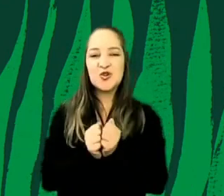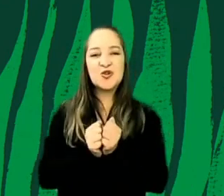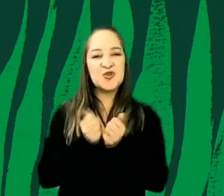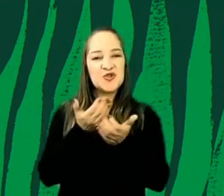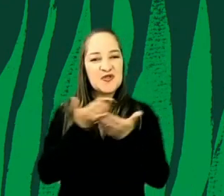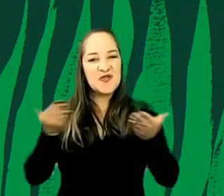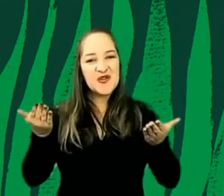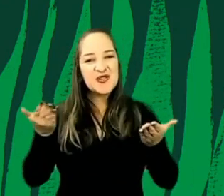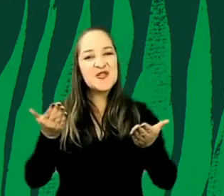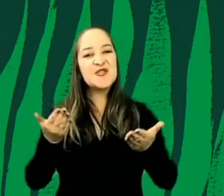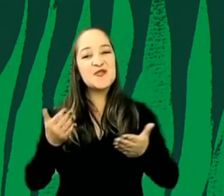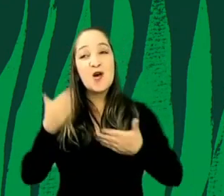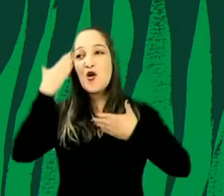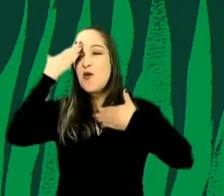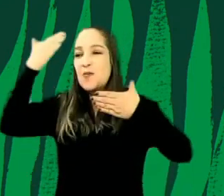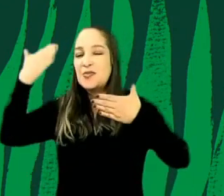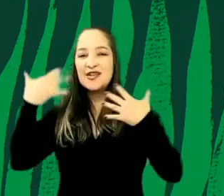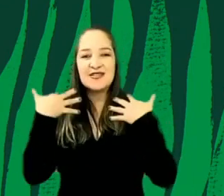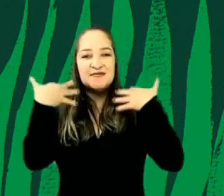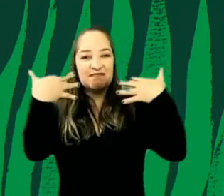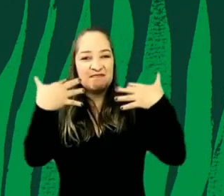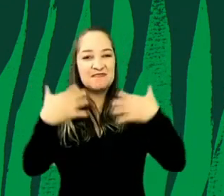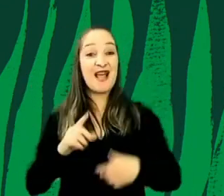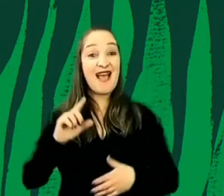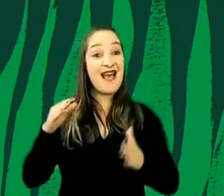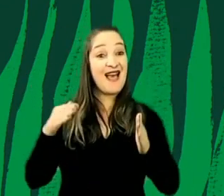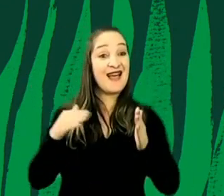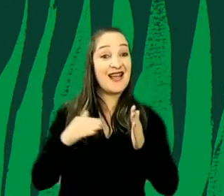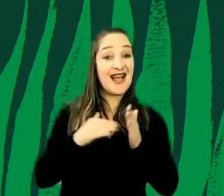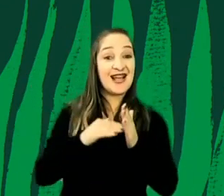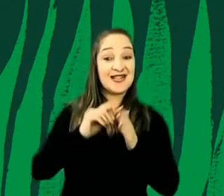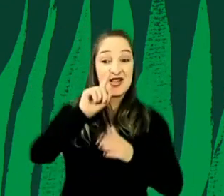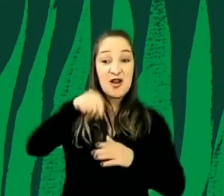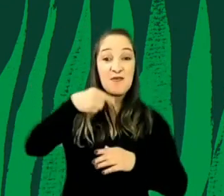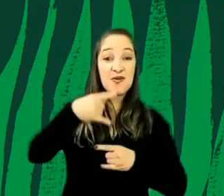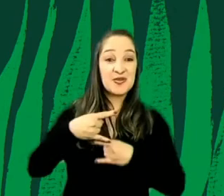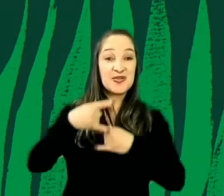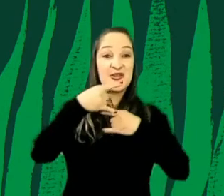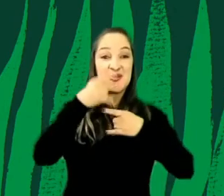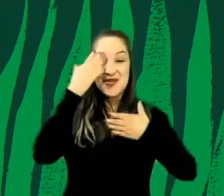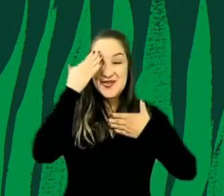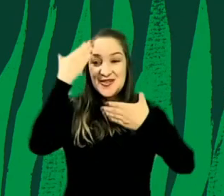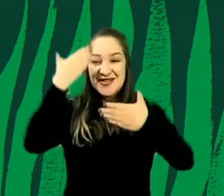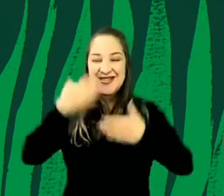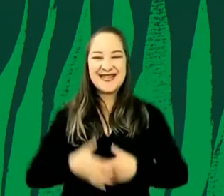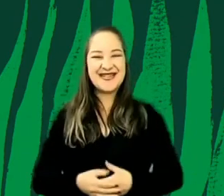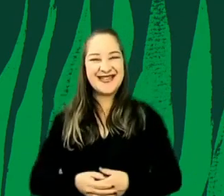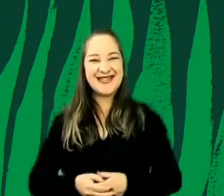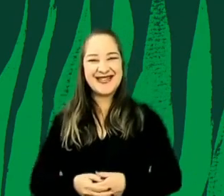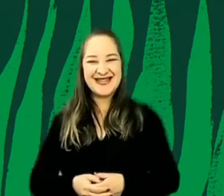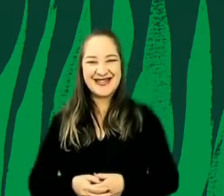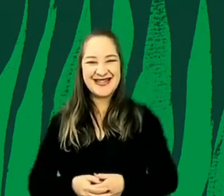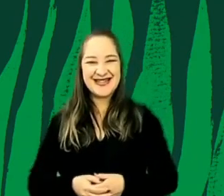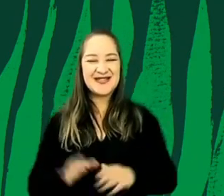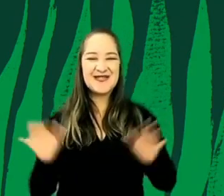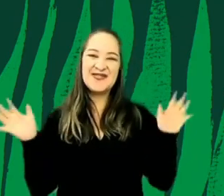want to thank the audience that have attended until we see you again. Thank you very much. Bye-bye. One and all.